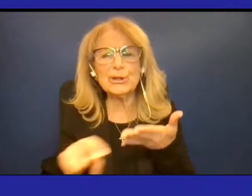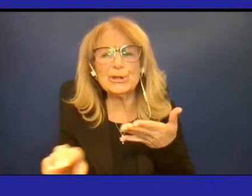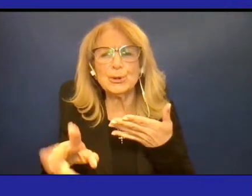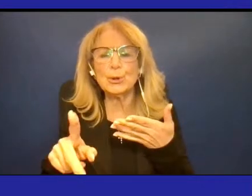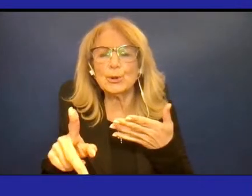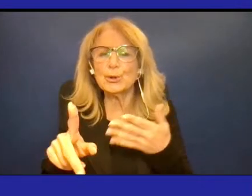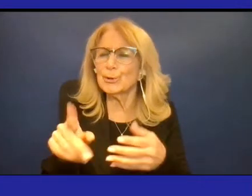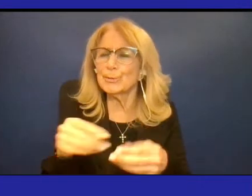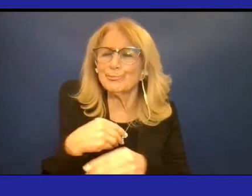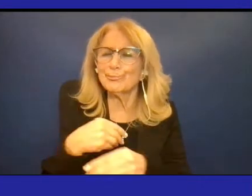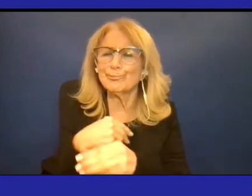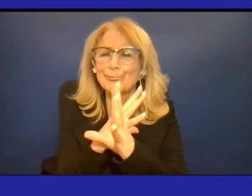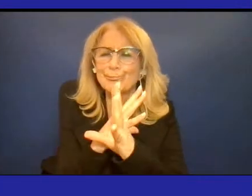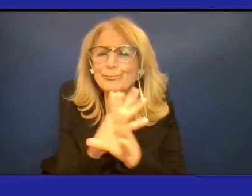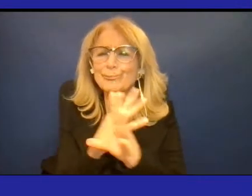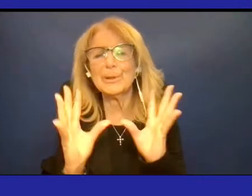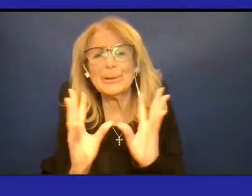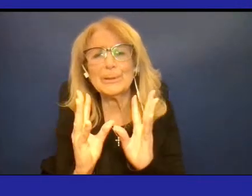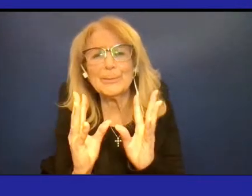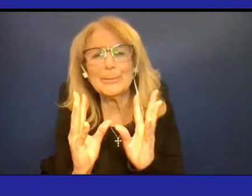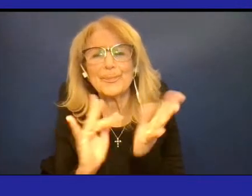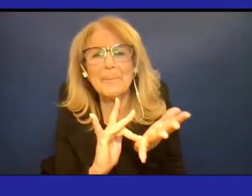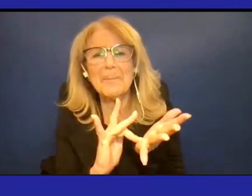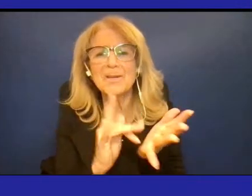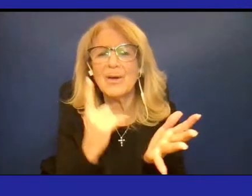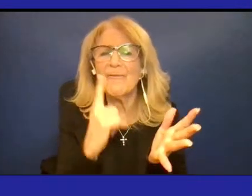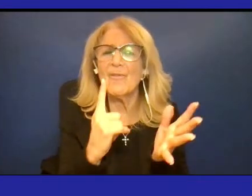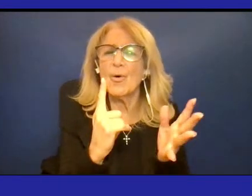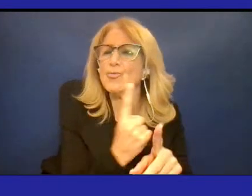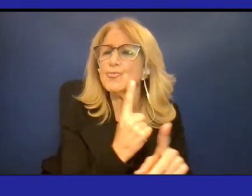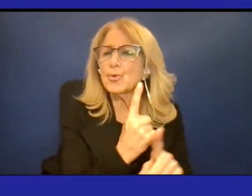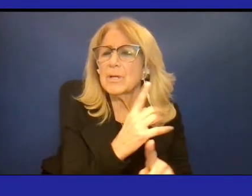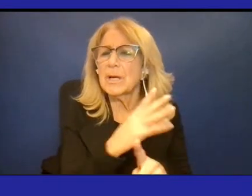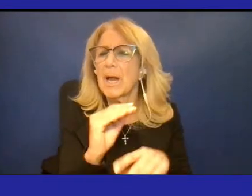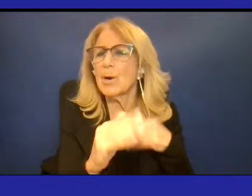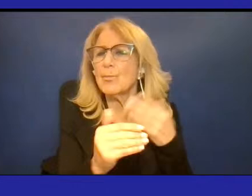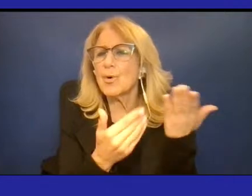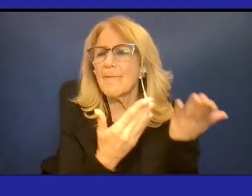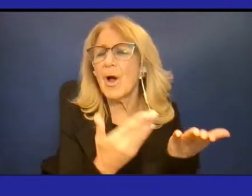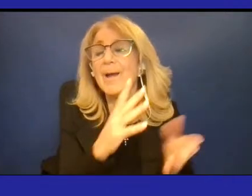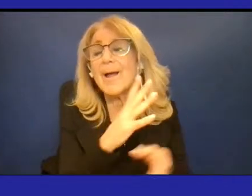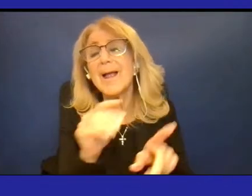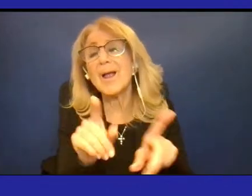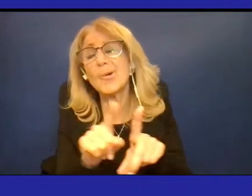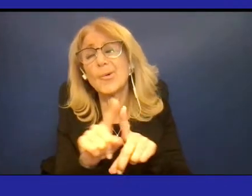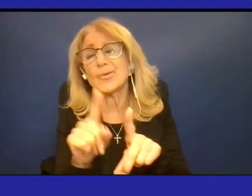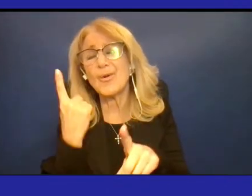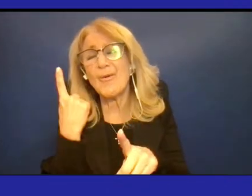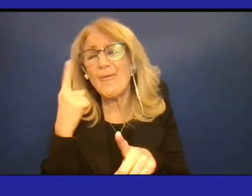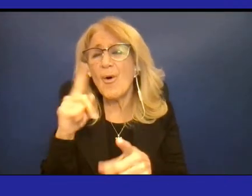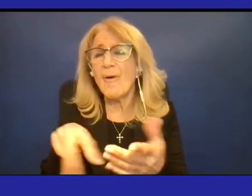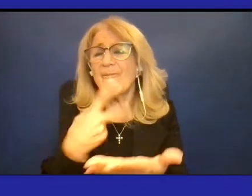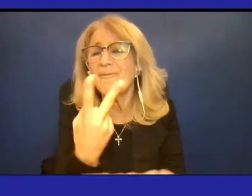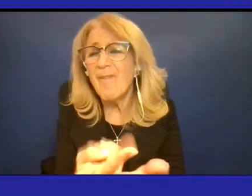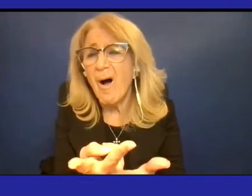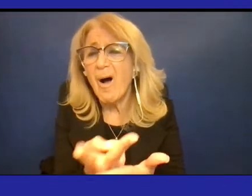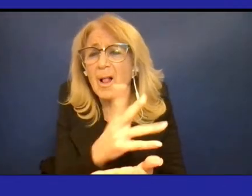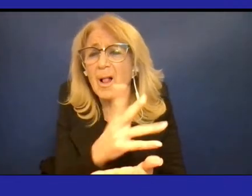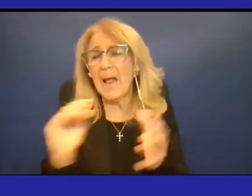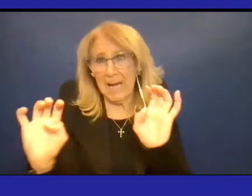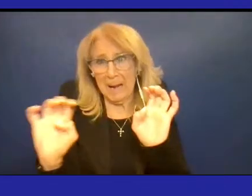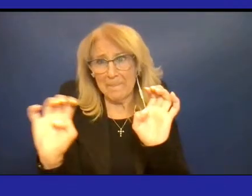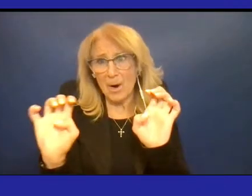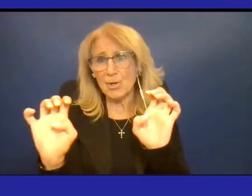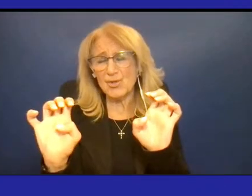for the routine provider care as well as with these falls and emergencies. The second